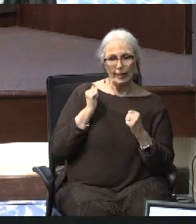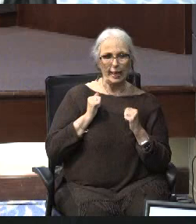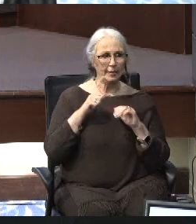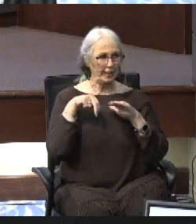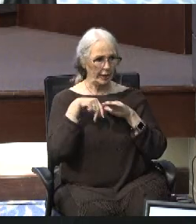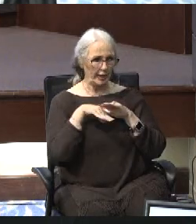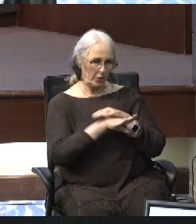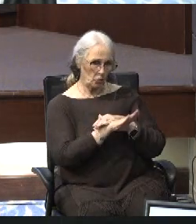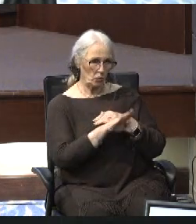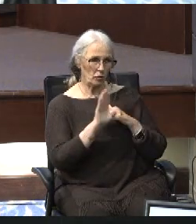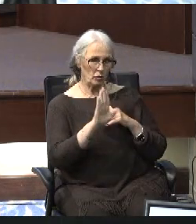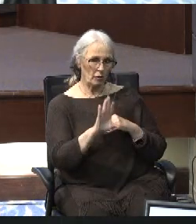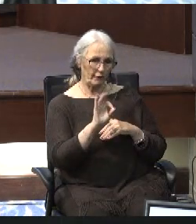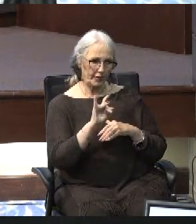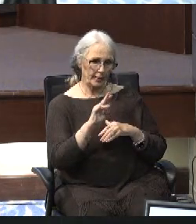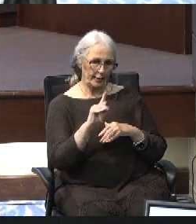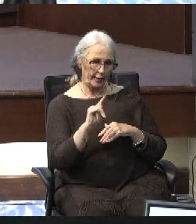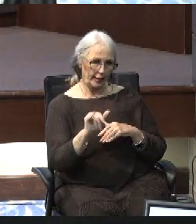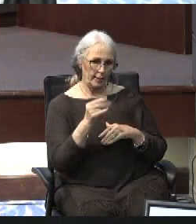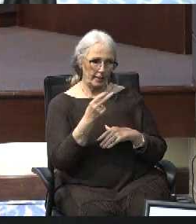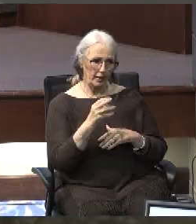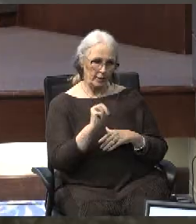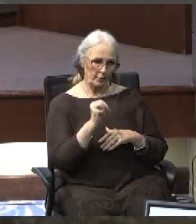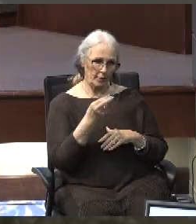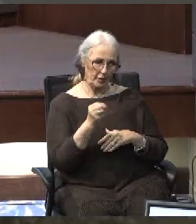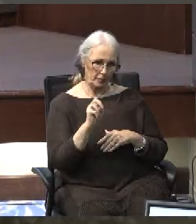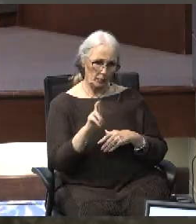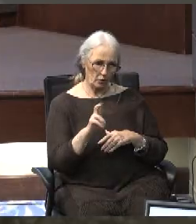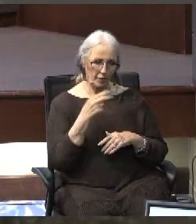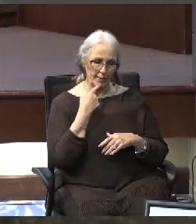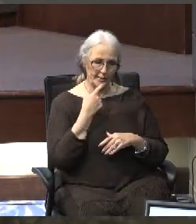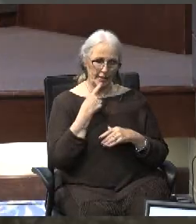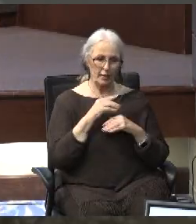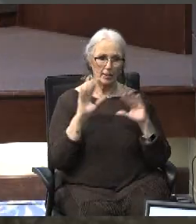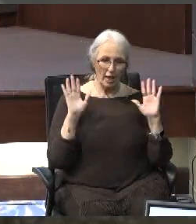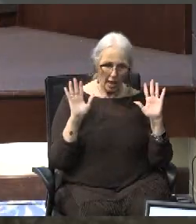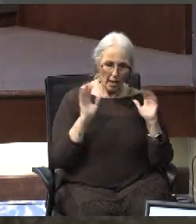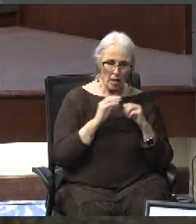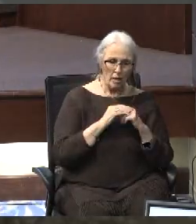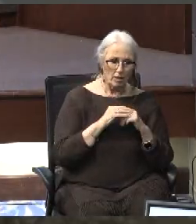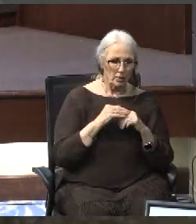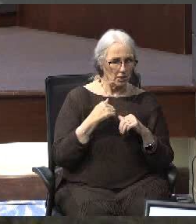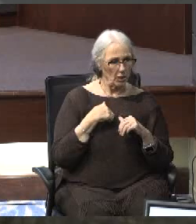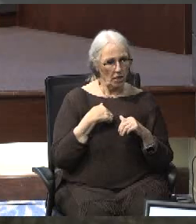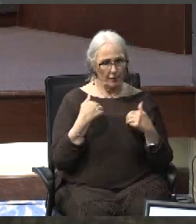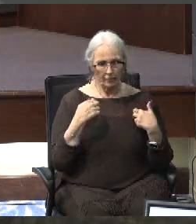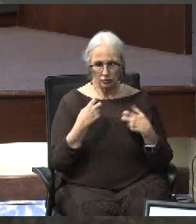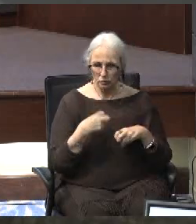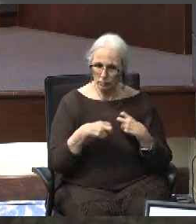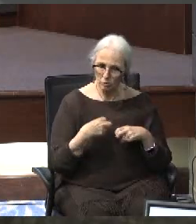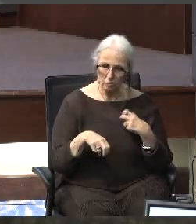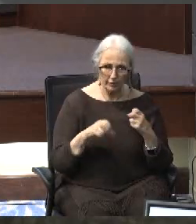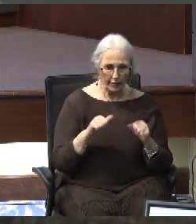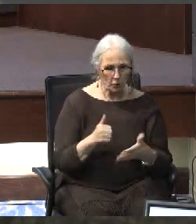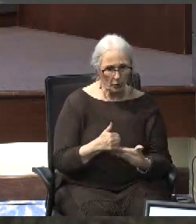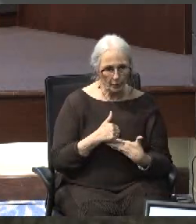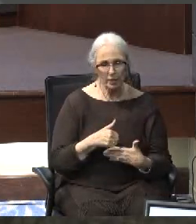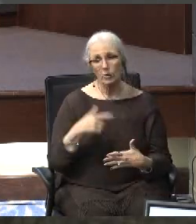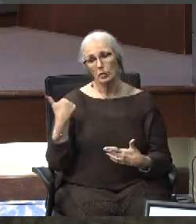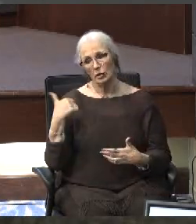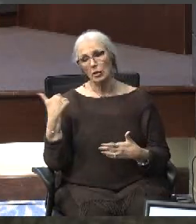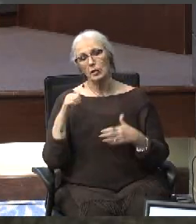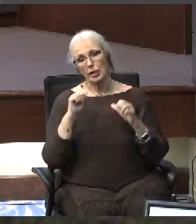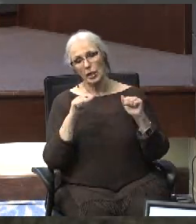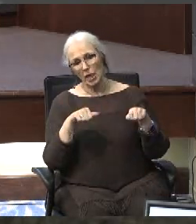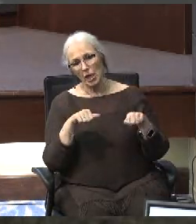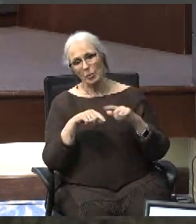your facility at MHMR and just say, hey, I'm in trouble, can you help me? They could, they